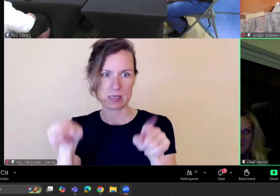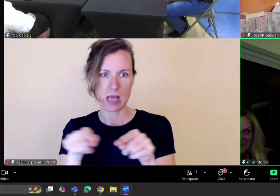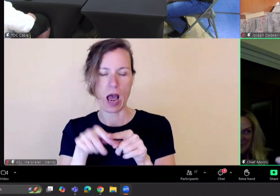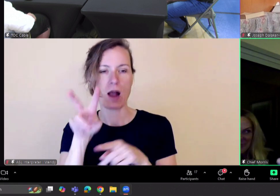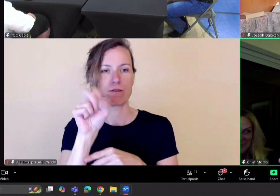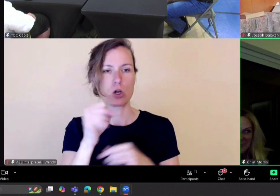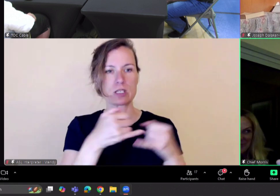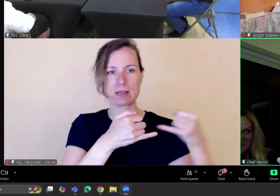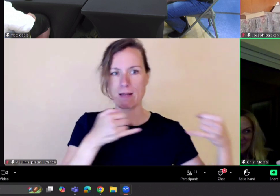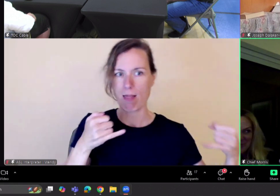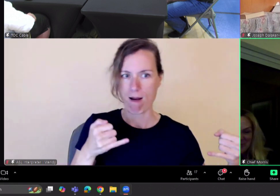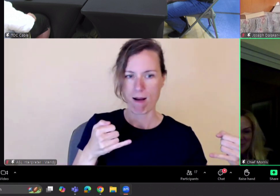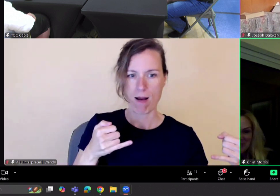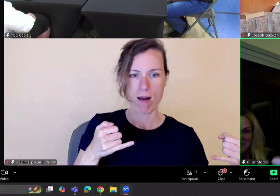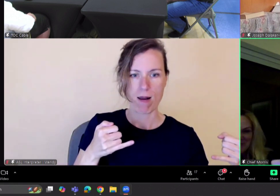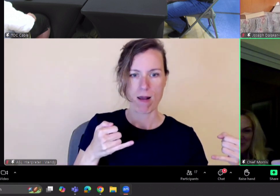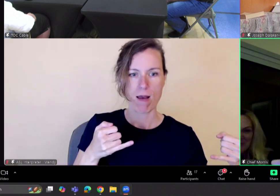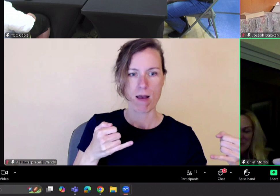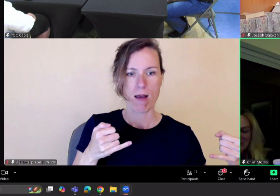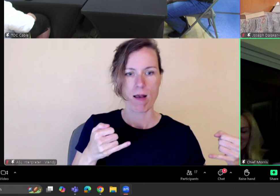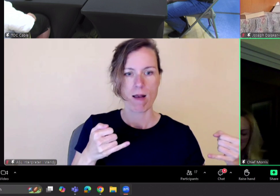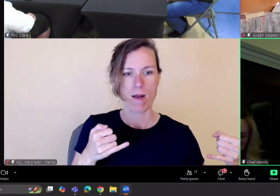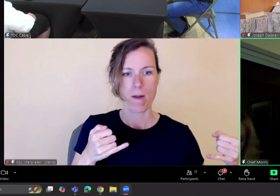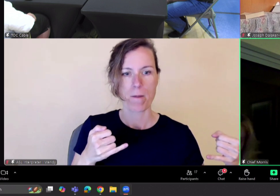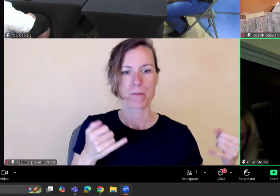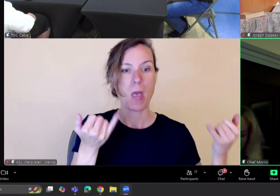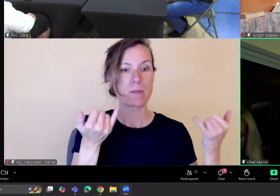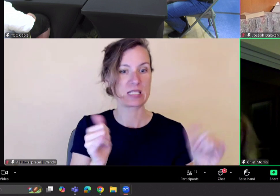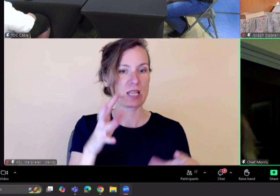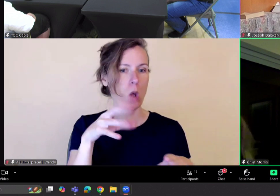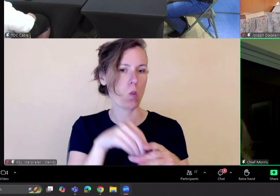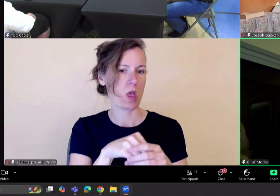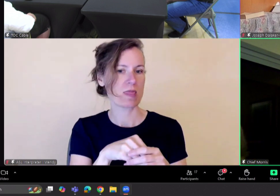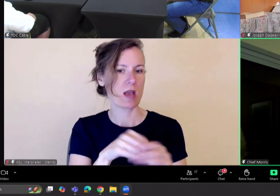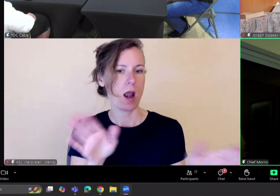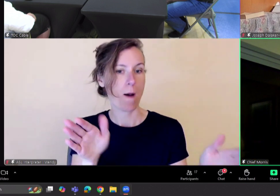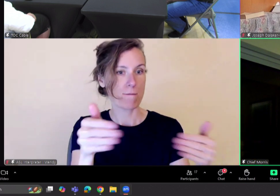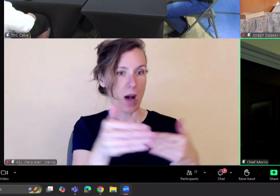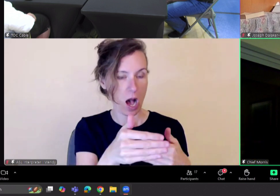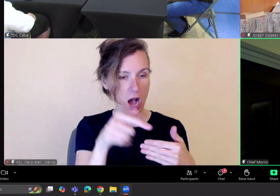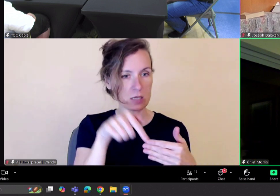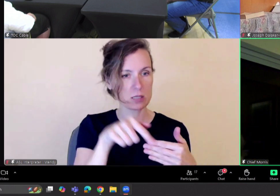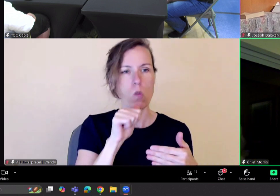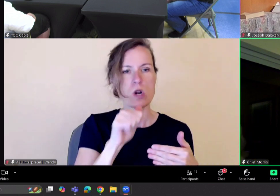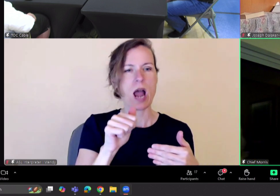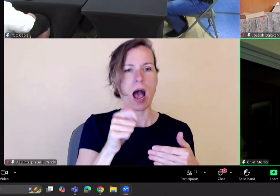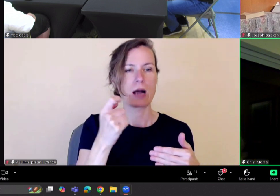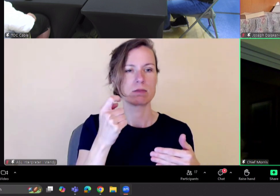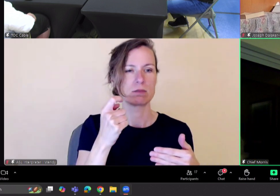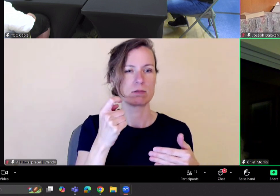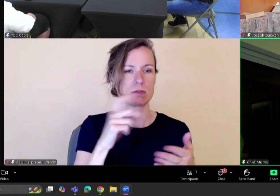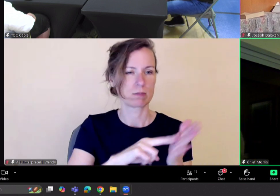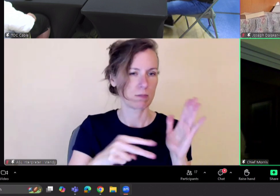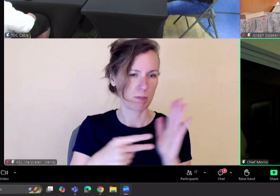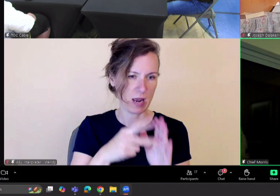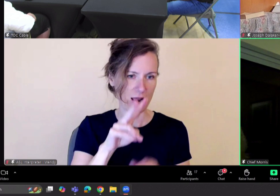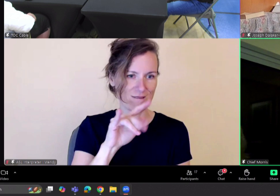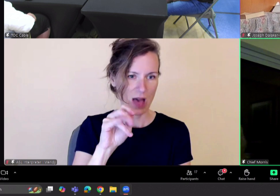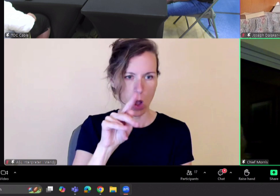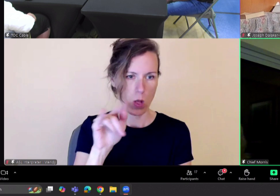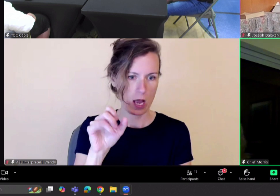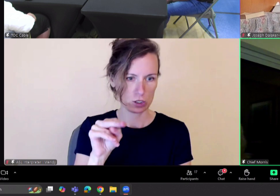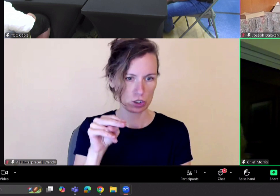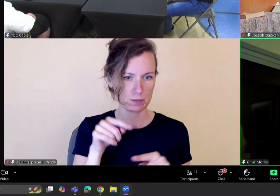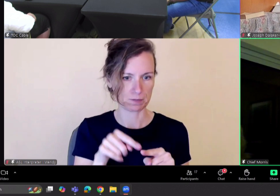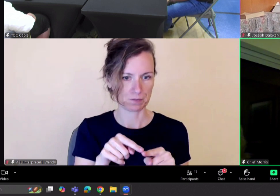would not trigger a violation. Likewise, and this is a policy decision for the mayor and council, is